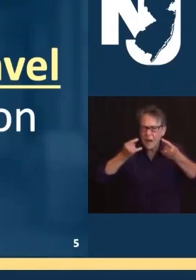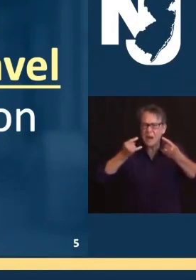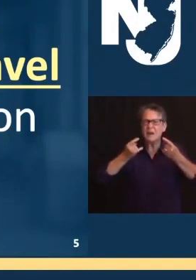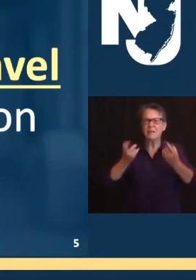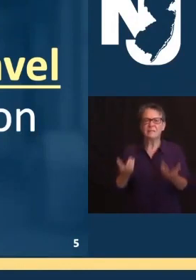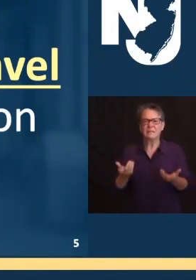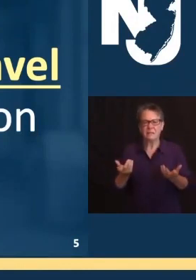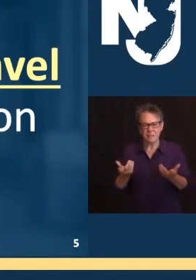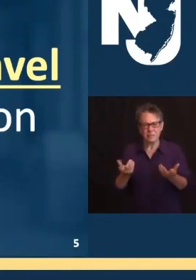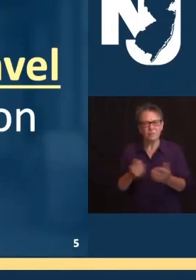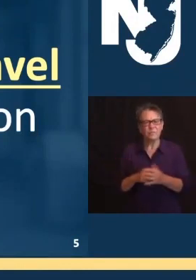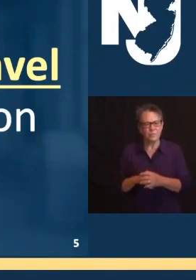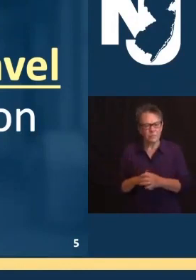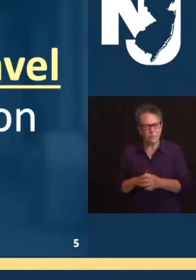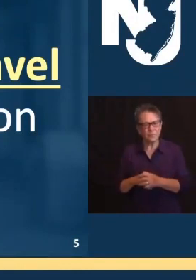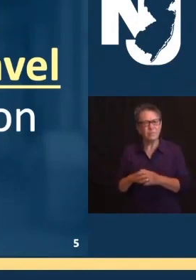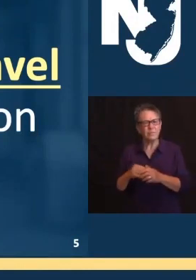please go to